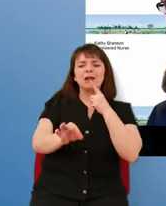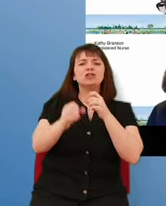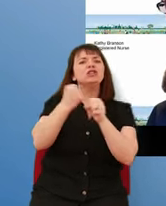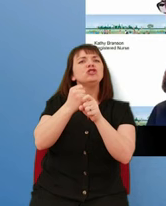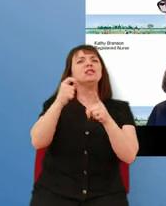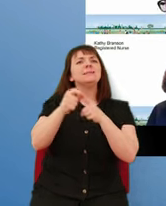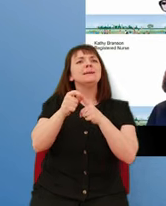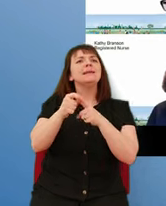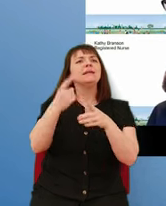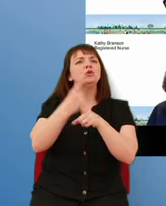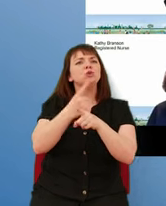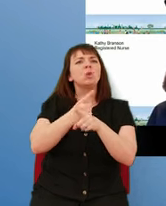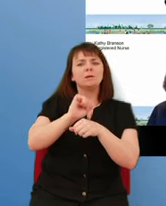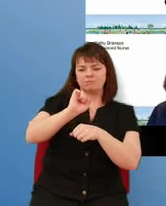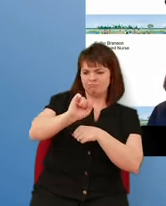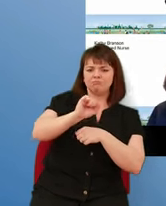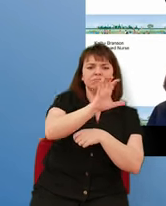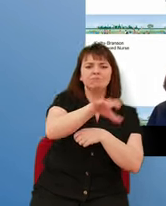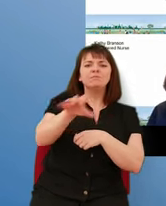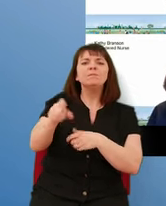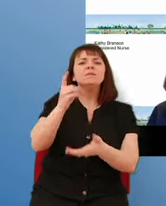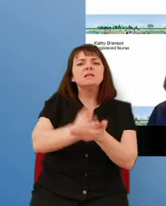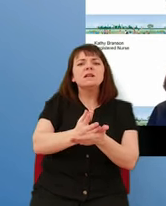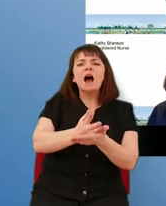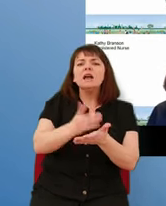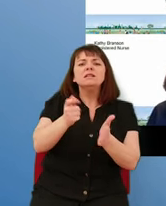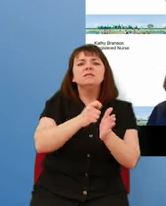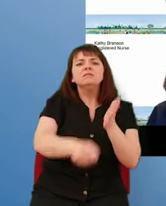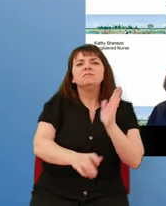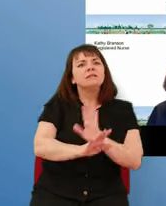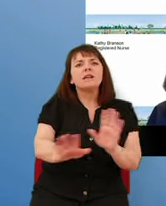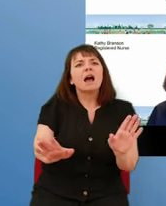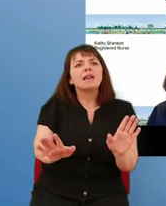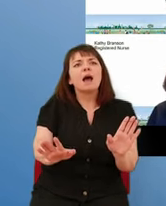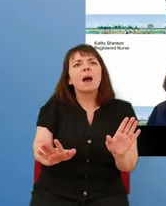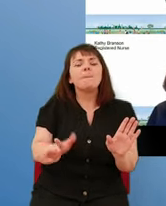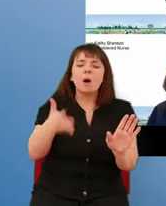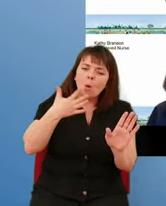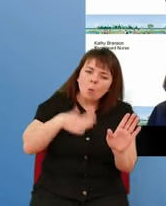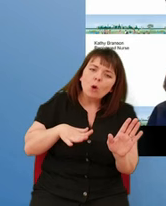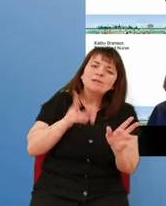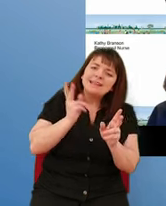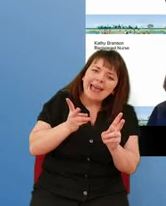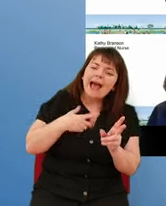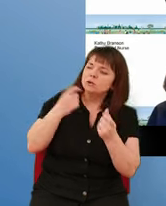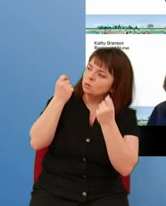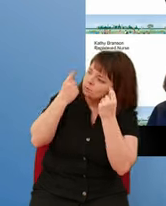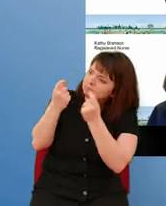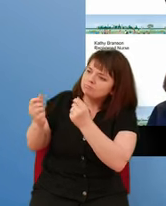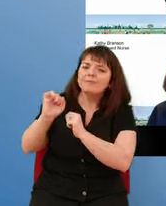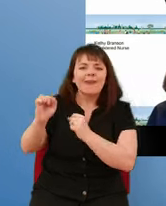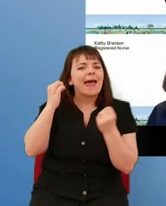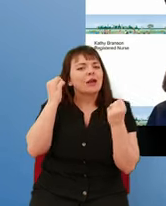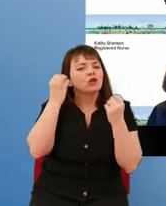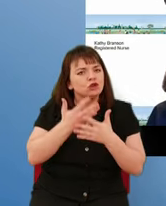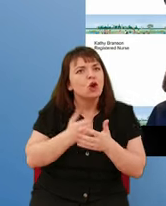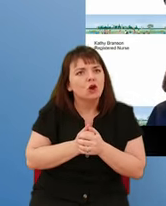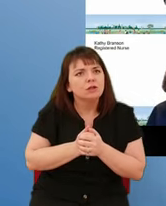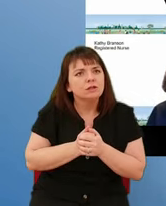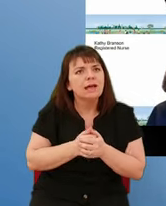concerns. And that's the process we're taking with all of them before we go out to look at how else we can provide that service, to be able